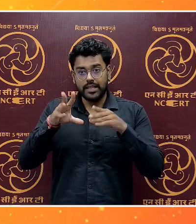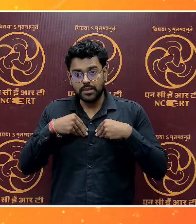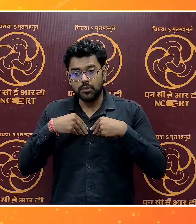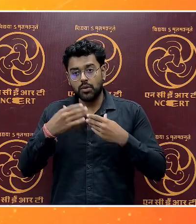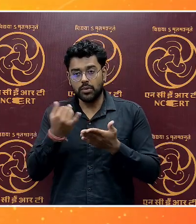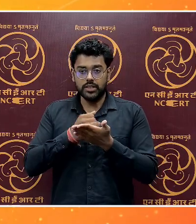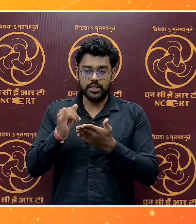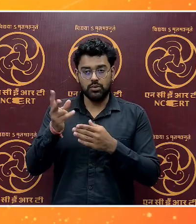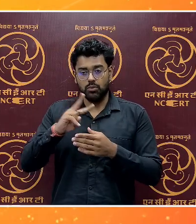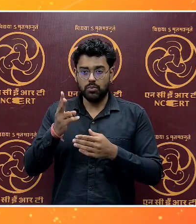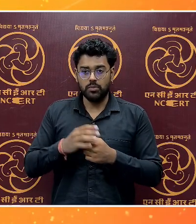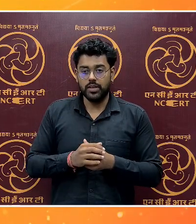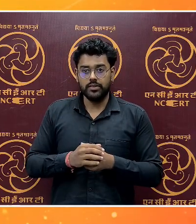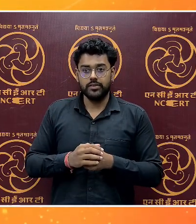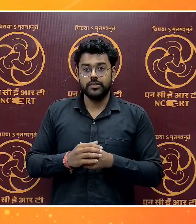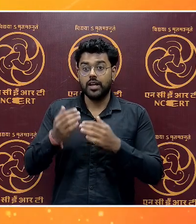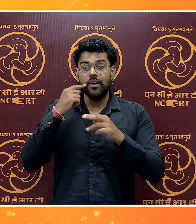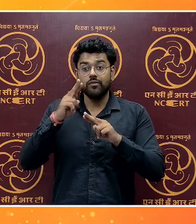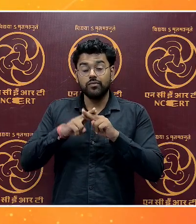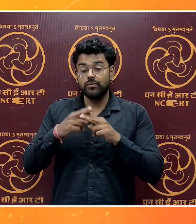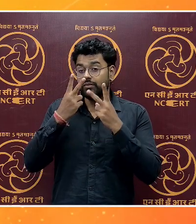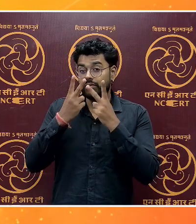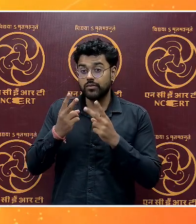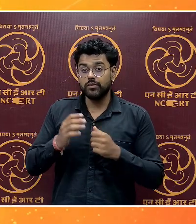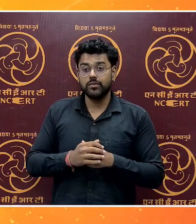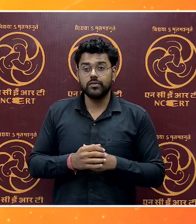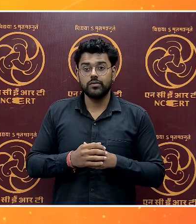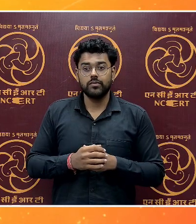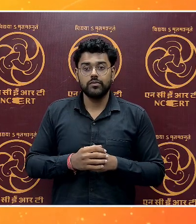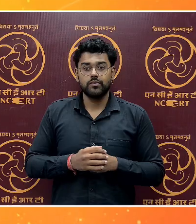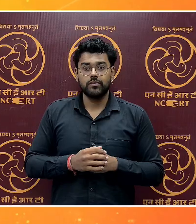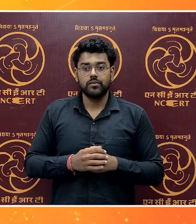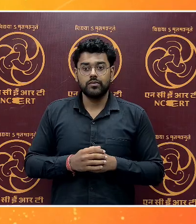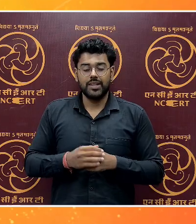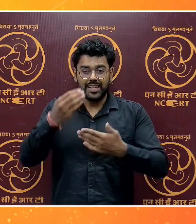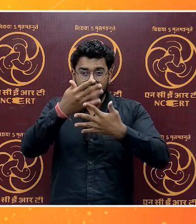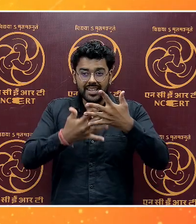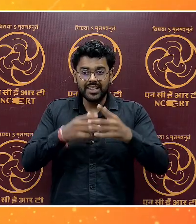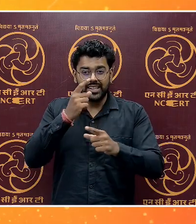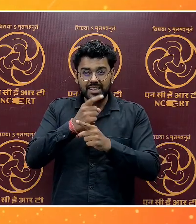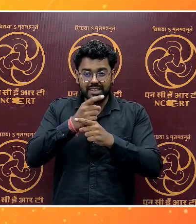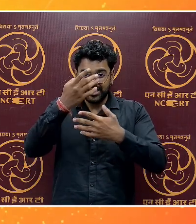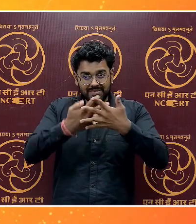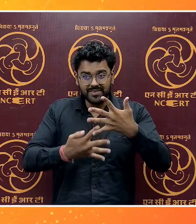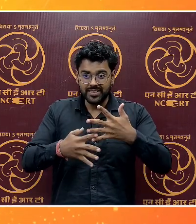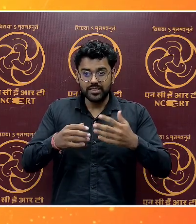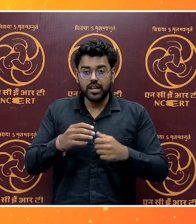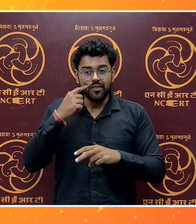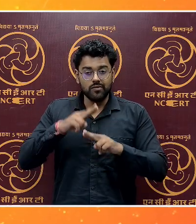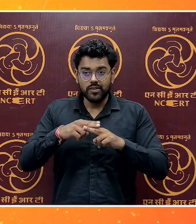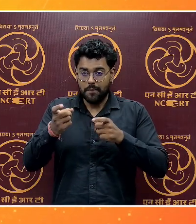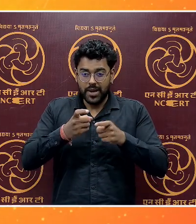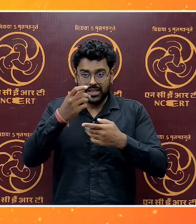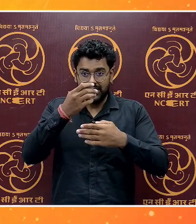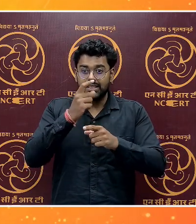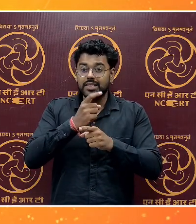one place is here, and second place, if you want to see, you can go to the manage teacher list, the to do option list. If you click on the manage teacher,